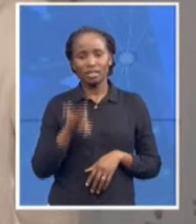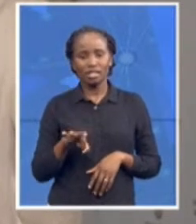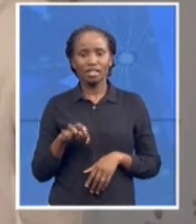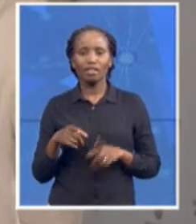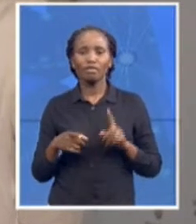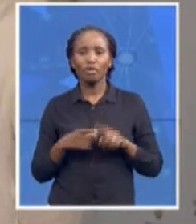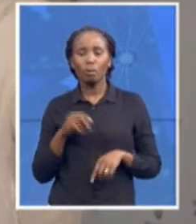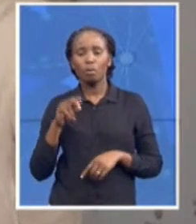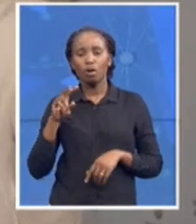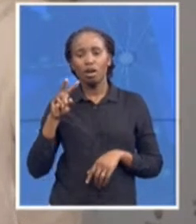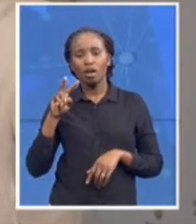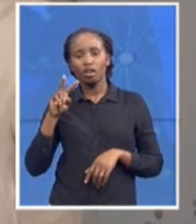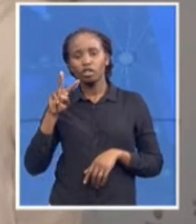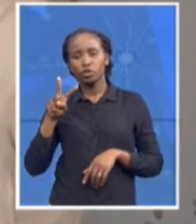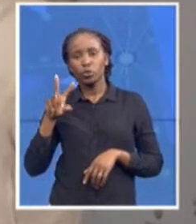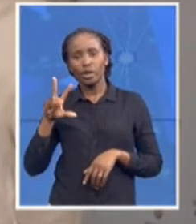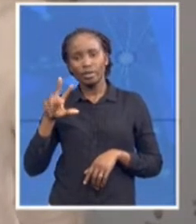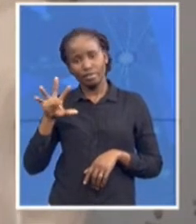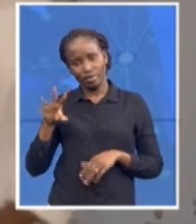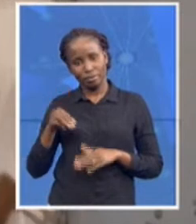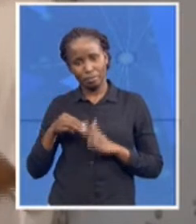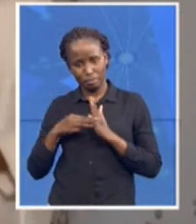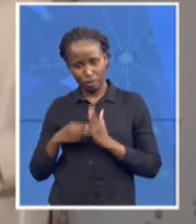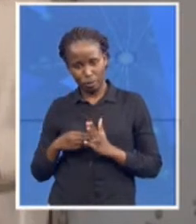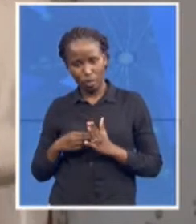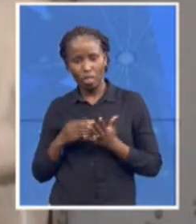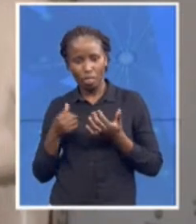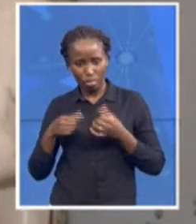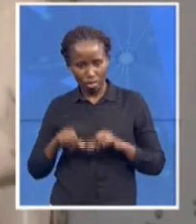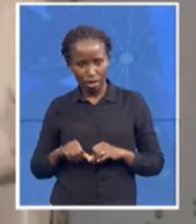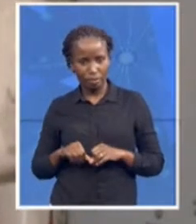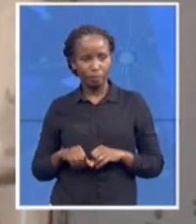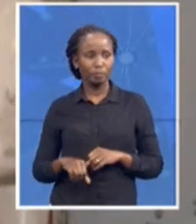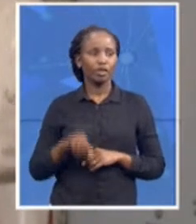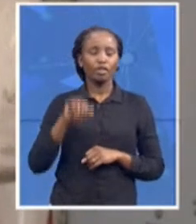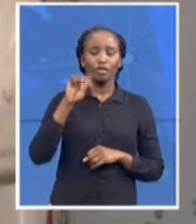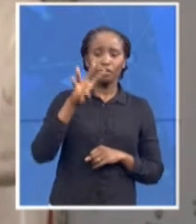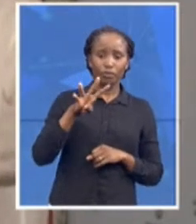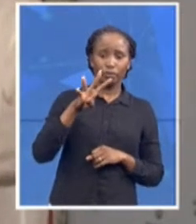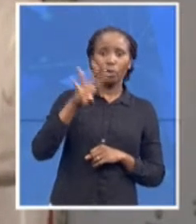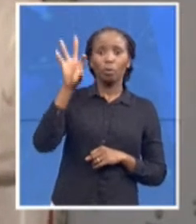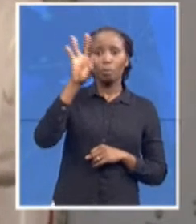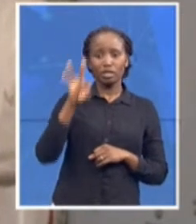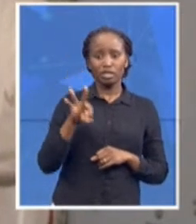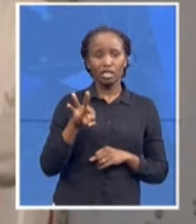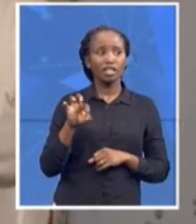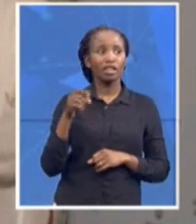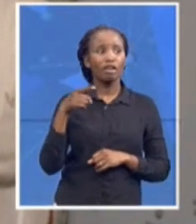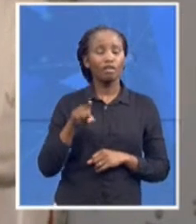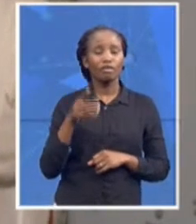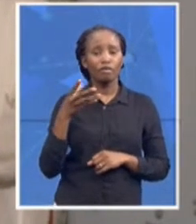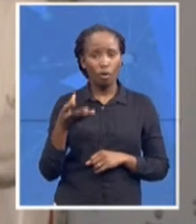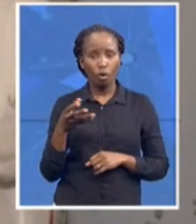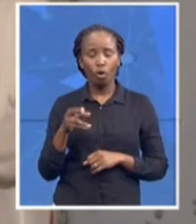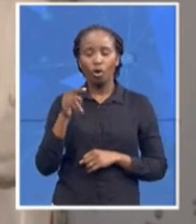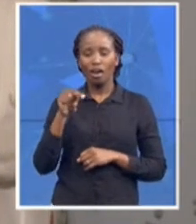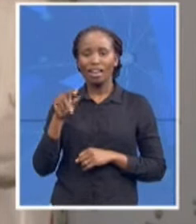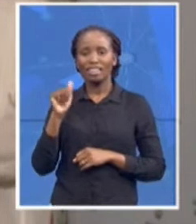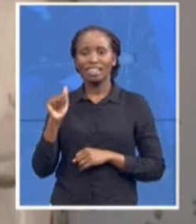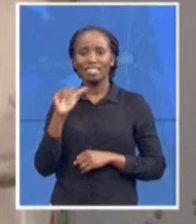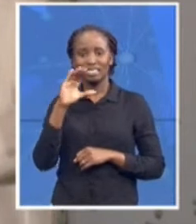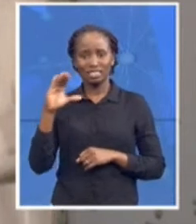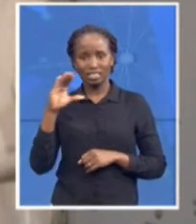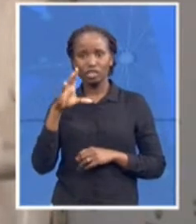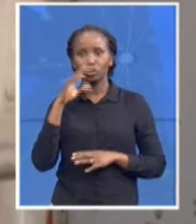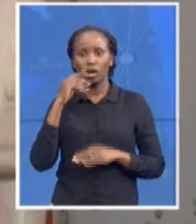the 4% is what NAC is still dealing with in terms of application. Once that 4% come to